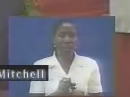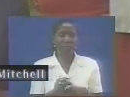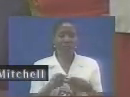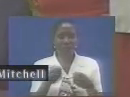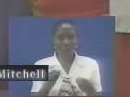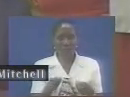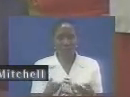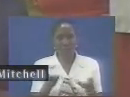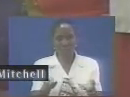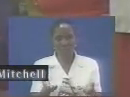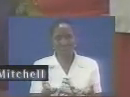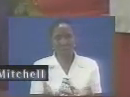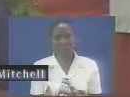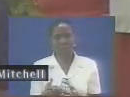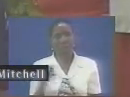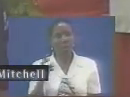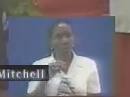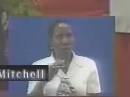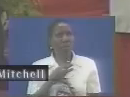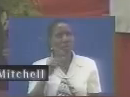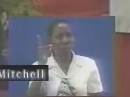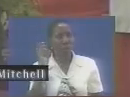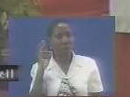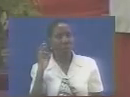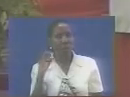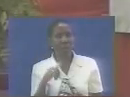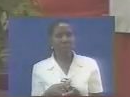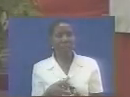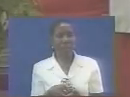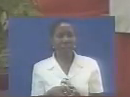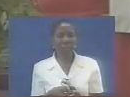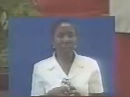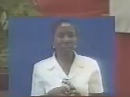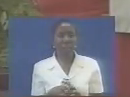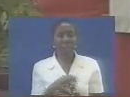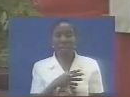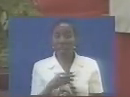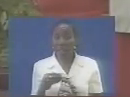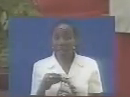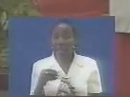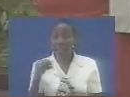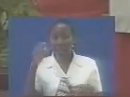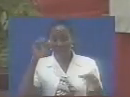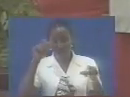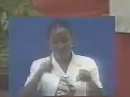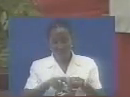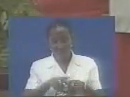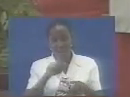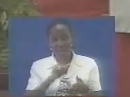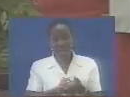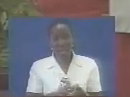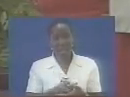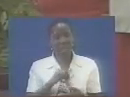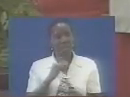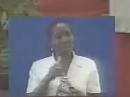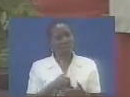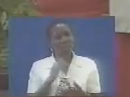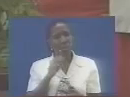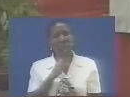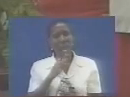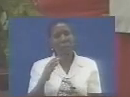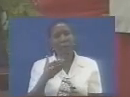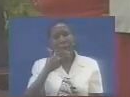of the private sector on this vaccine issue and has agreed that it would be the best for